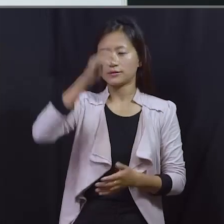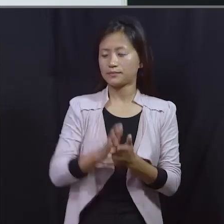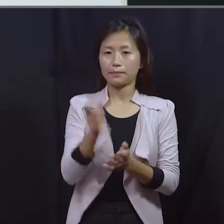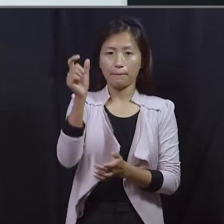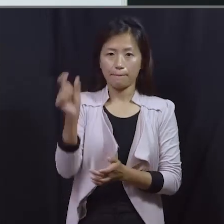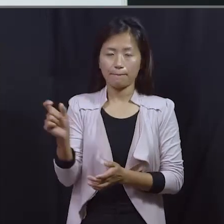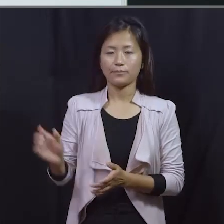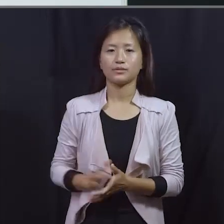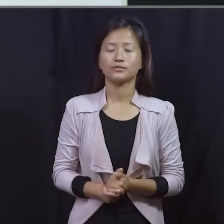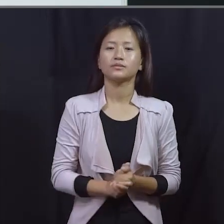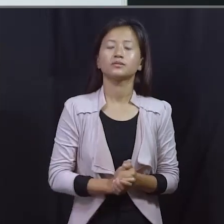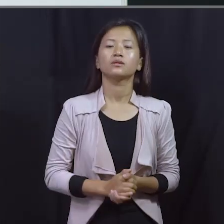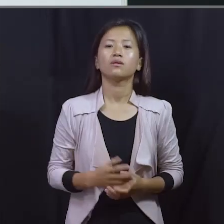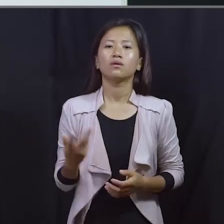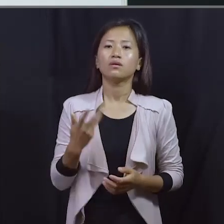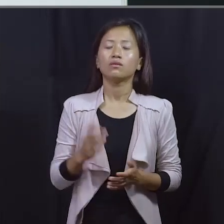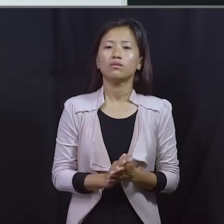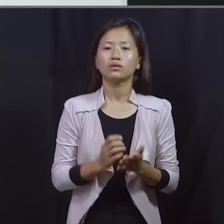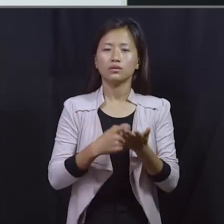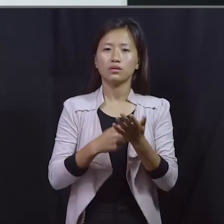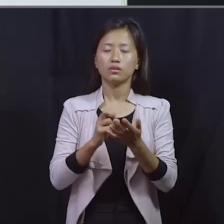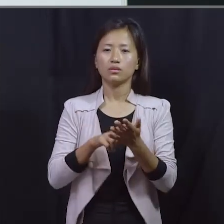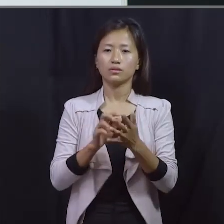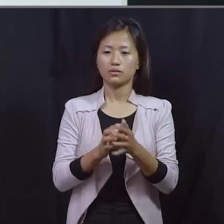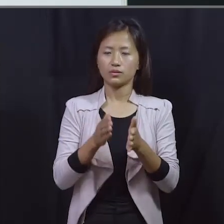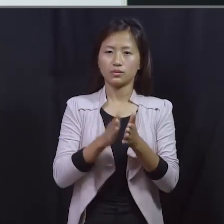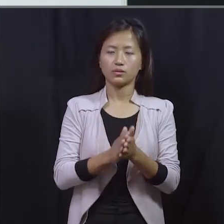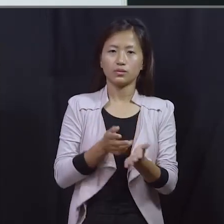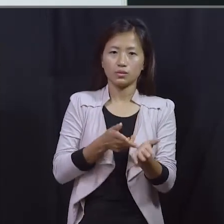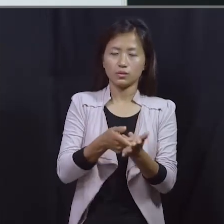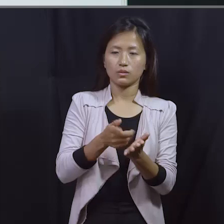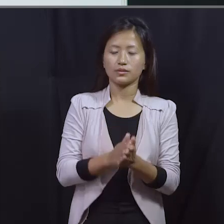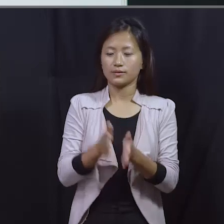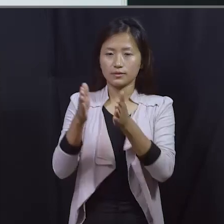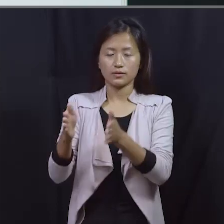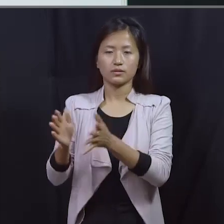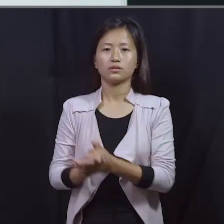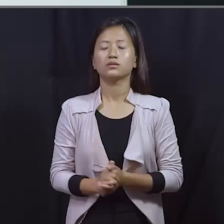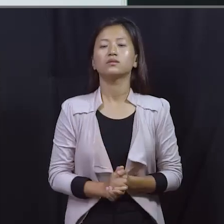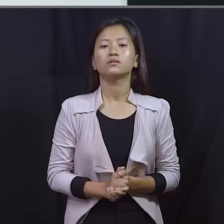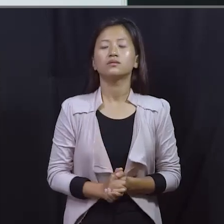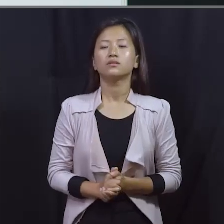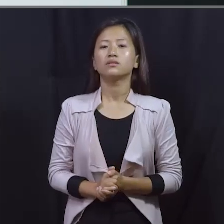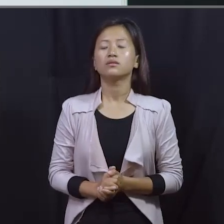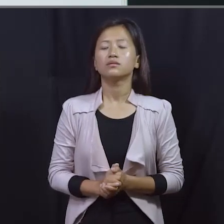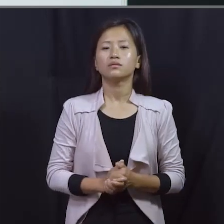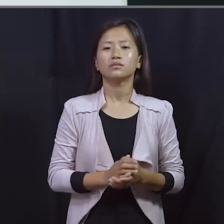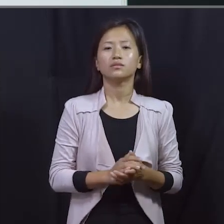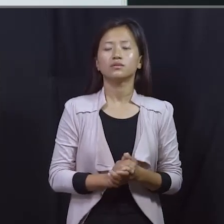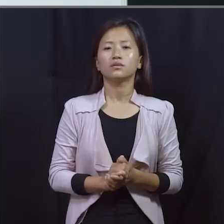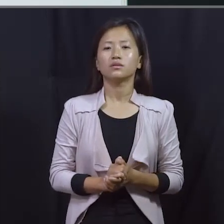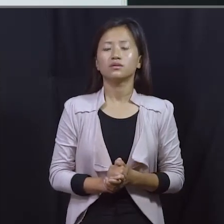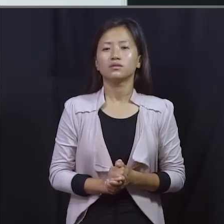mind. So what is this Roadway settlement? So if we are to see the background of this Roadway